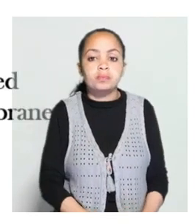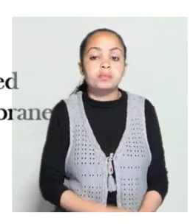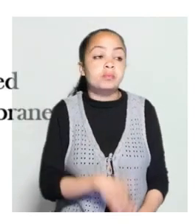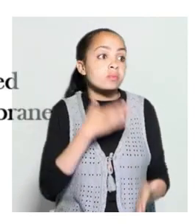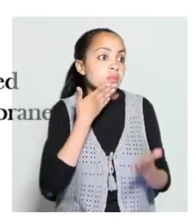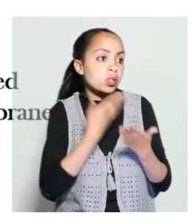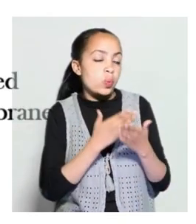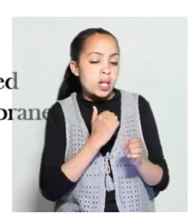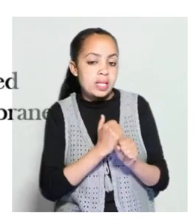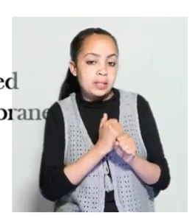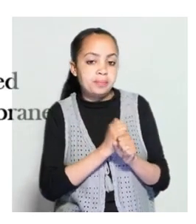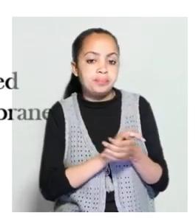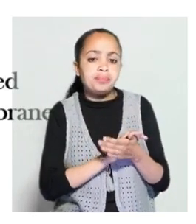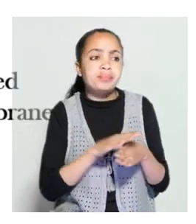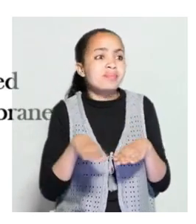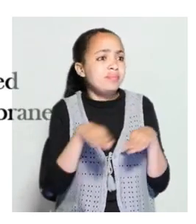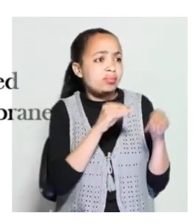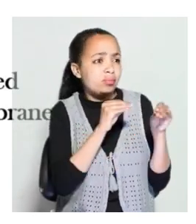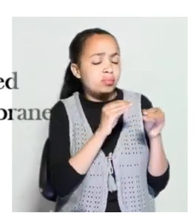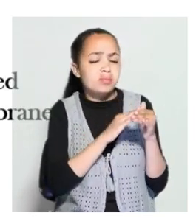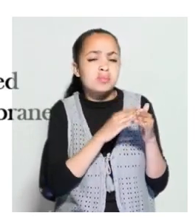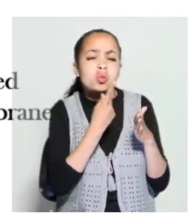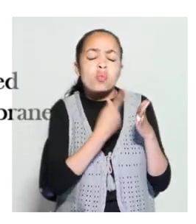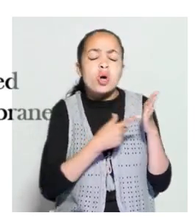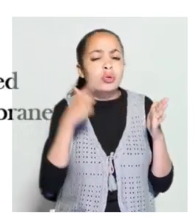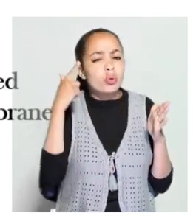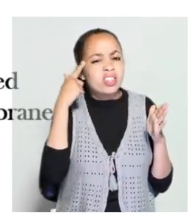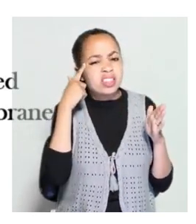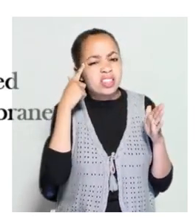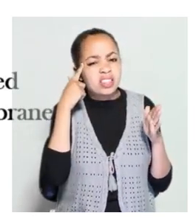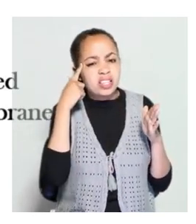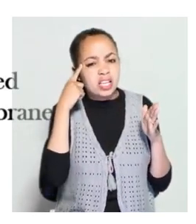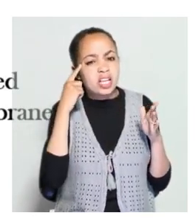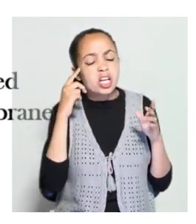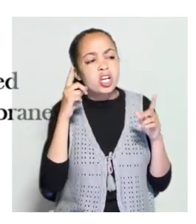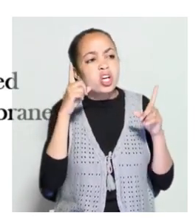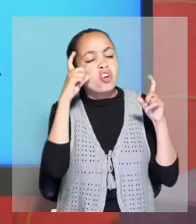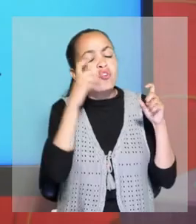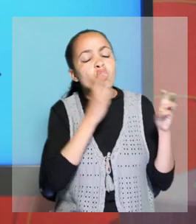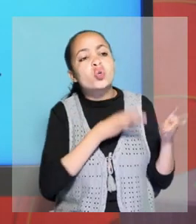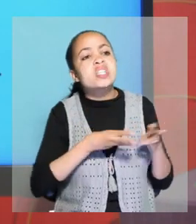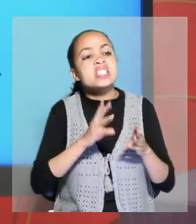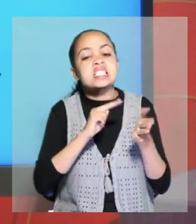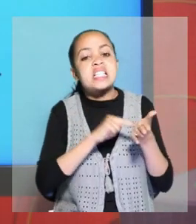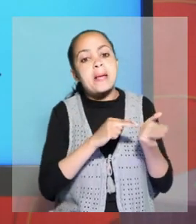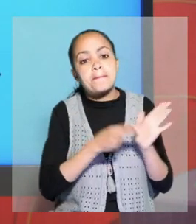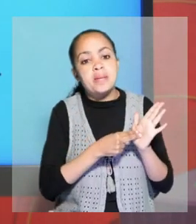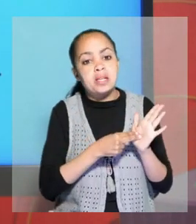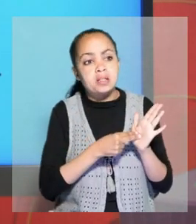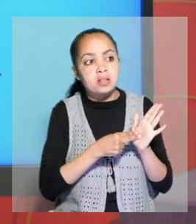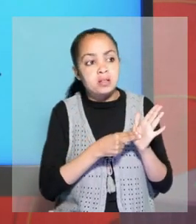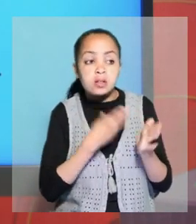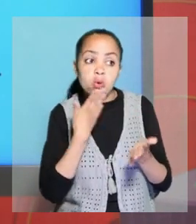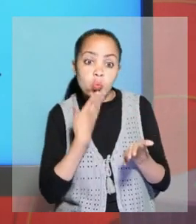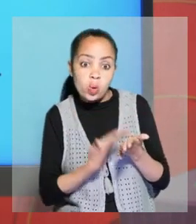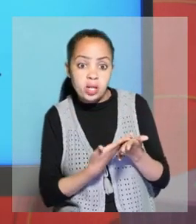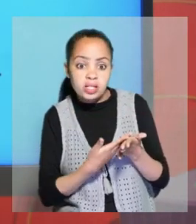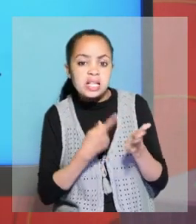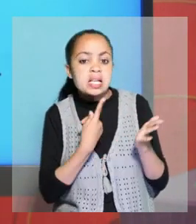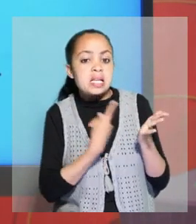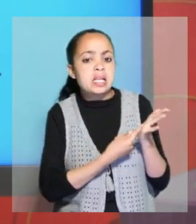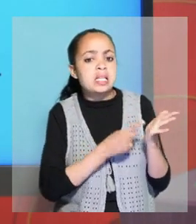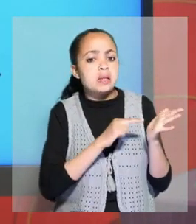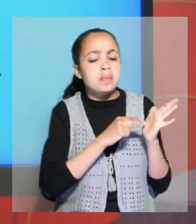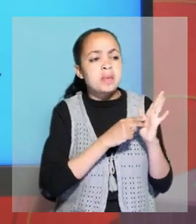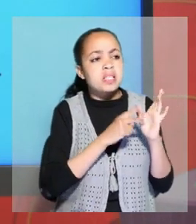done. Student, what do you think that photosystem to mean? Well, it